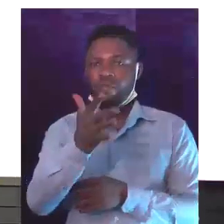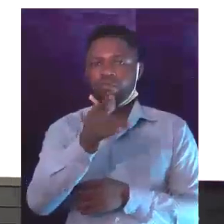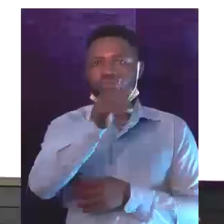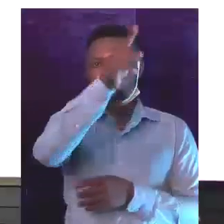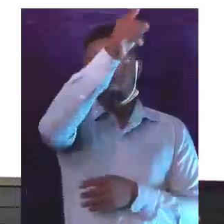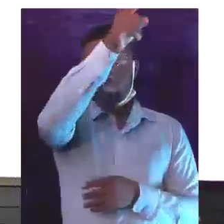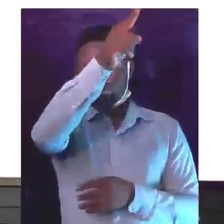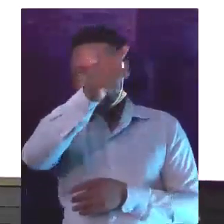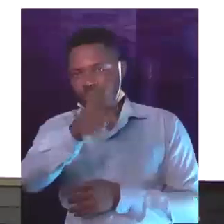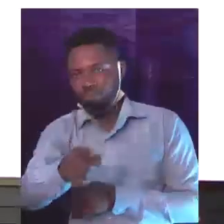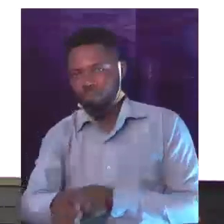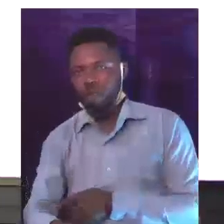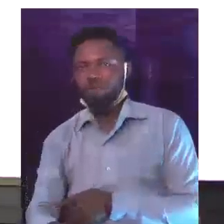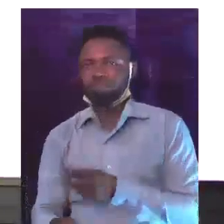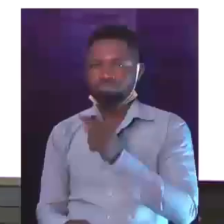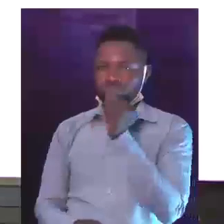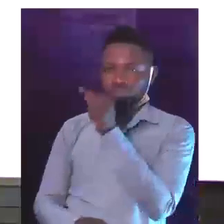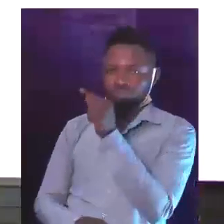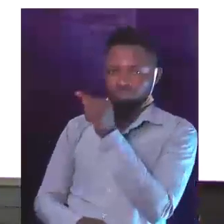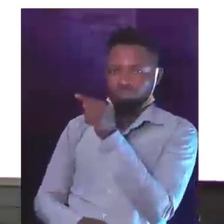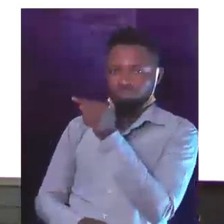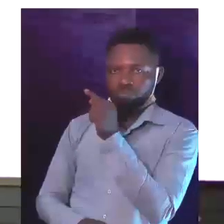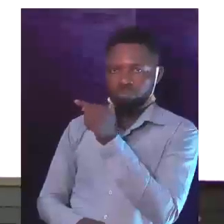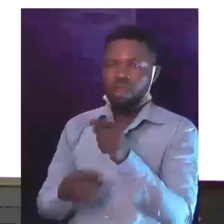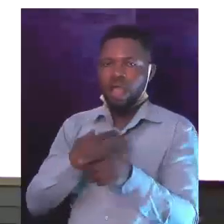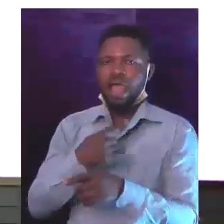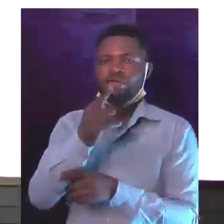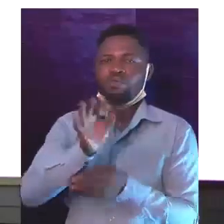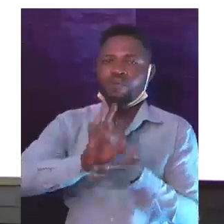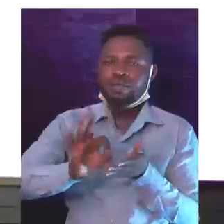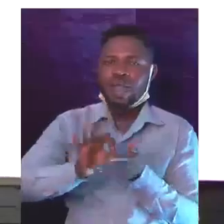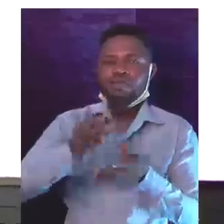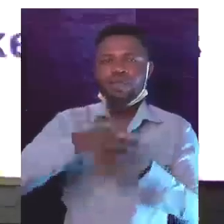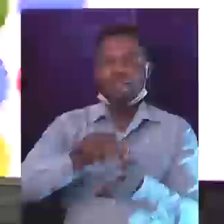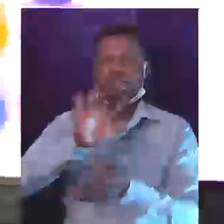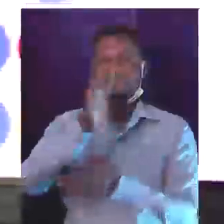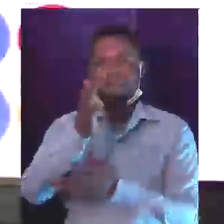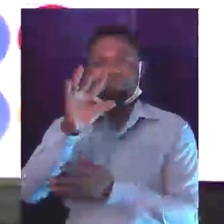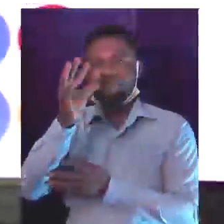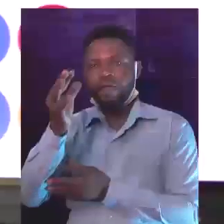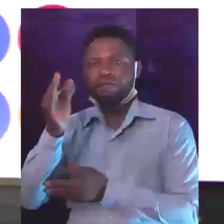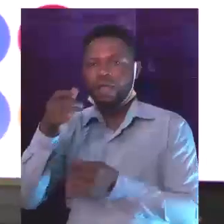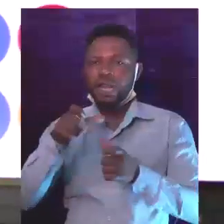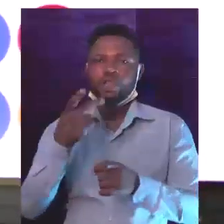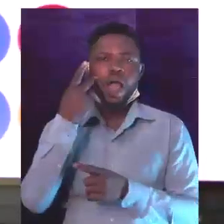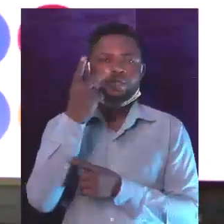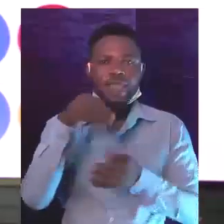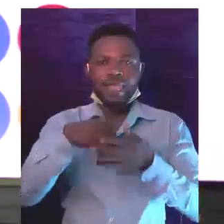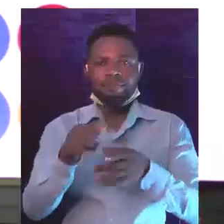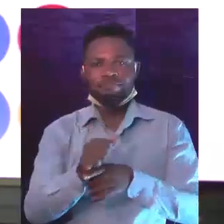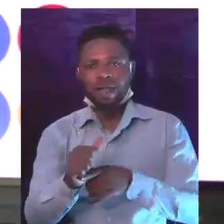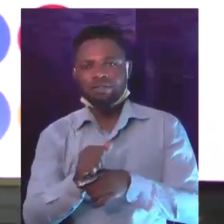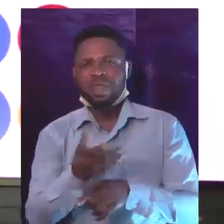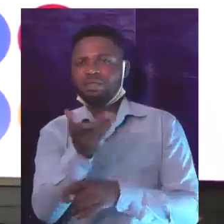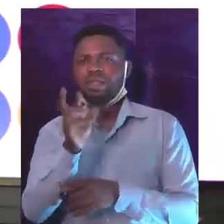usually use the fifth stroke to cross the first 4, and you count in fives. Let's see this in practice. Now,